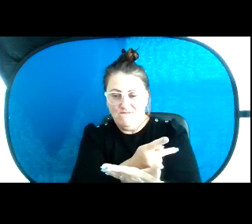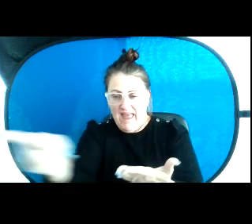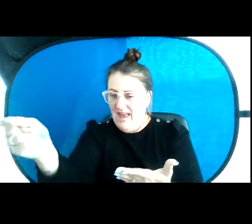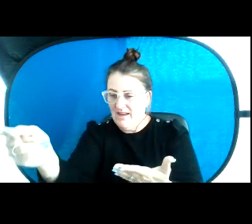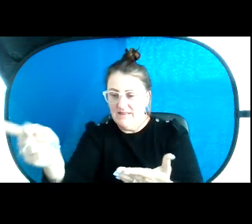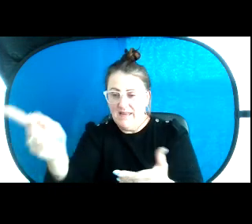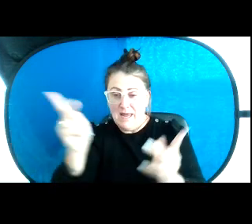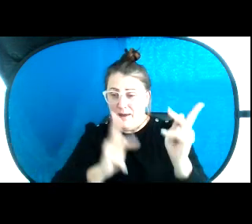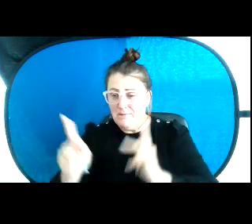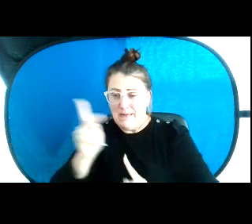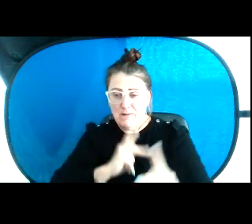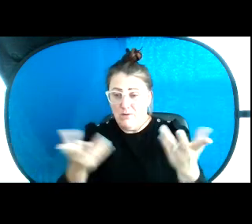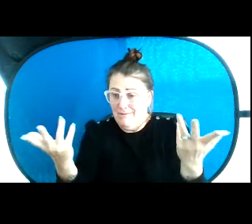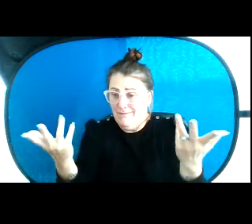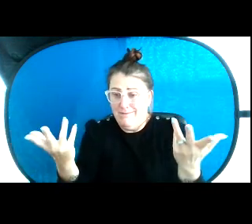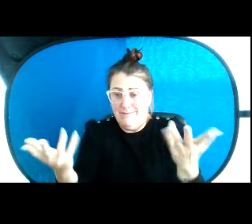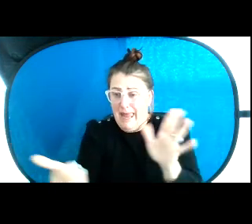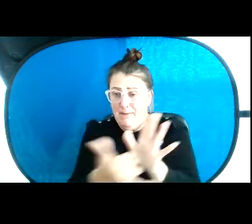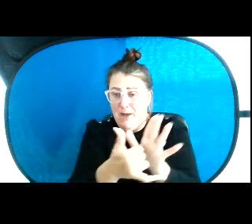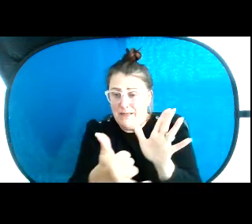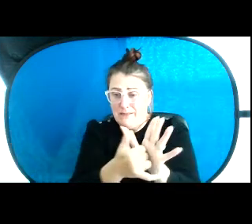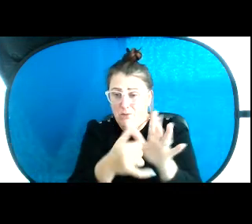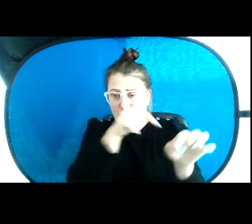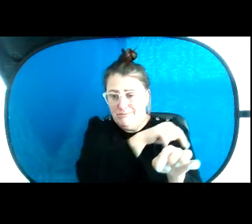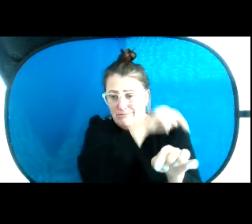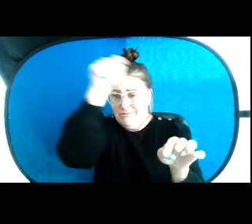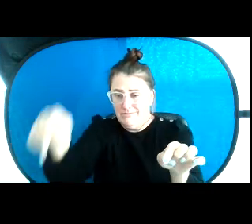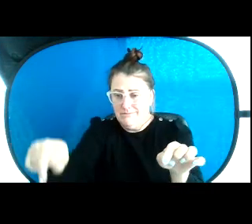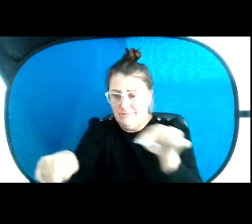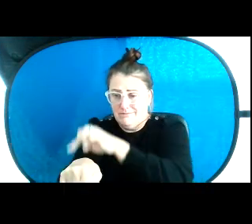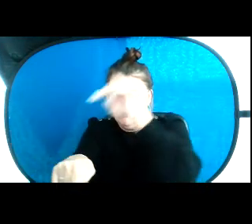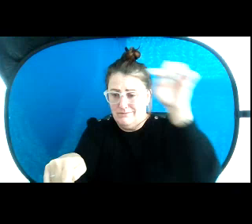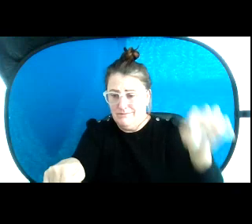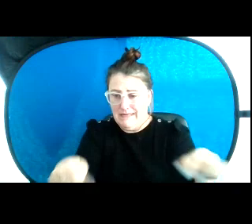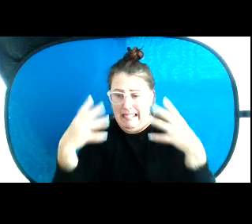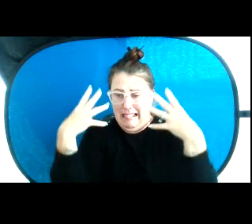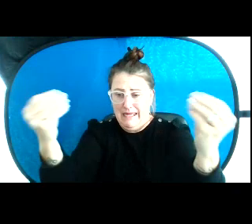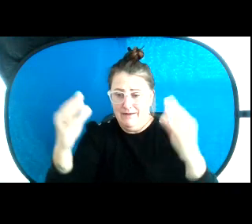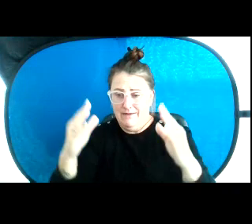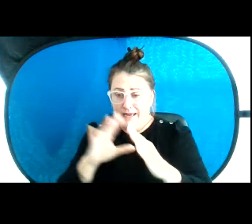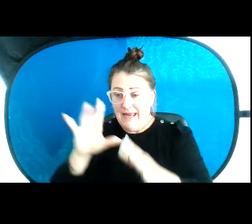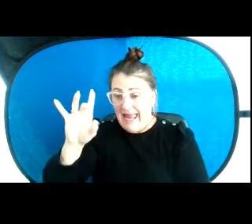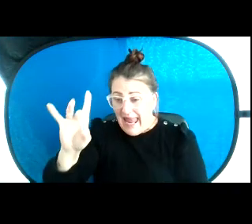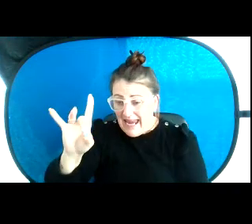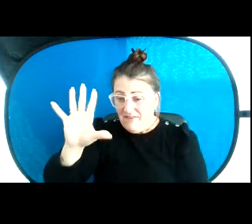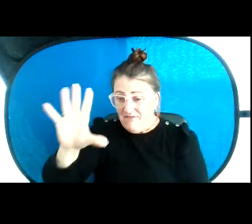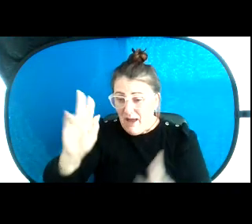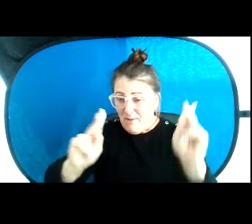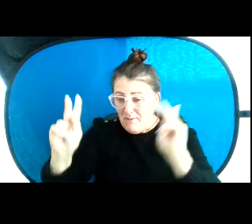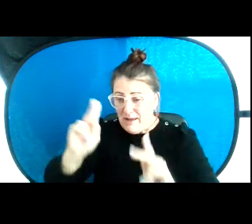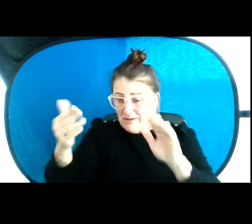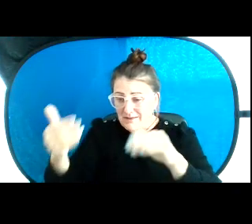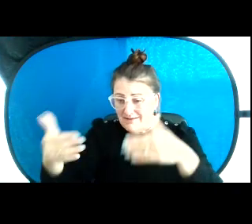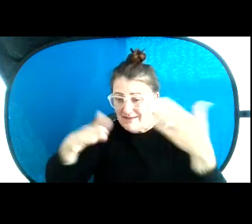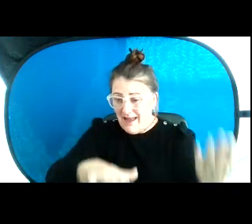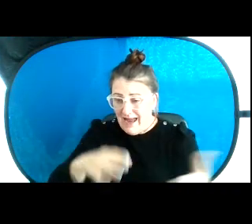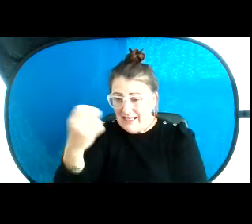no way to get from the side streets to the main street to get out of town, and 85 people died there in 12